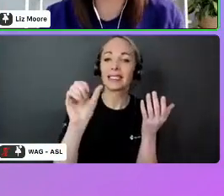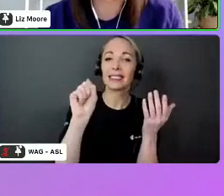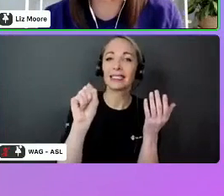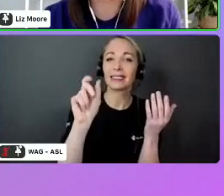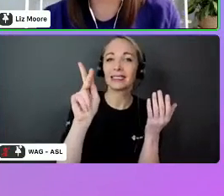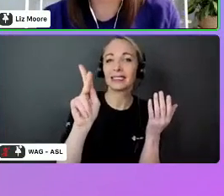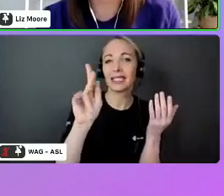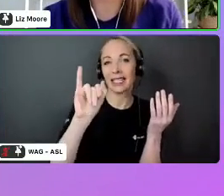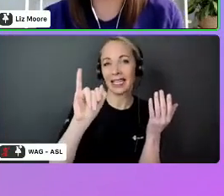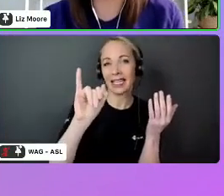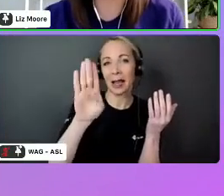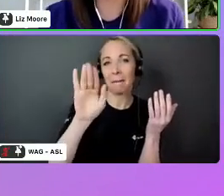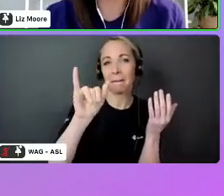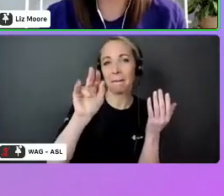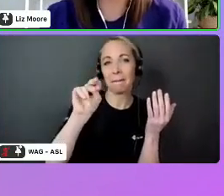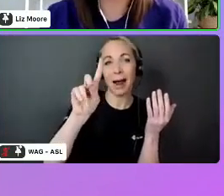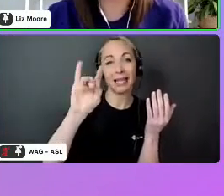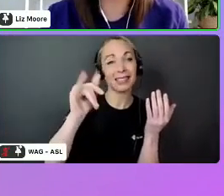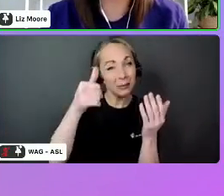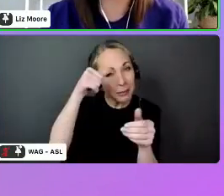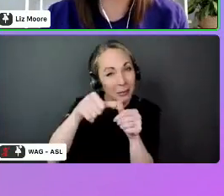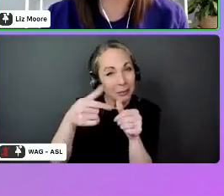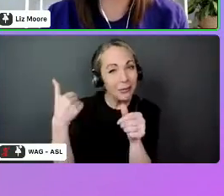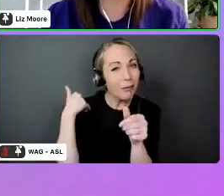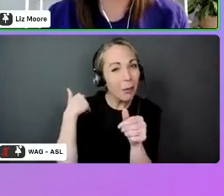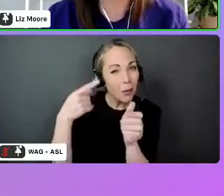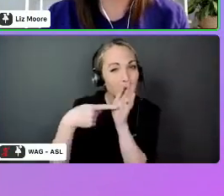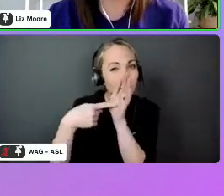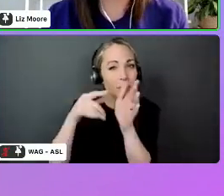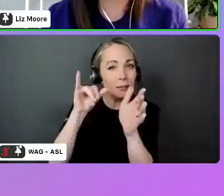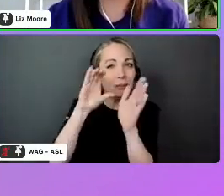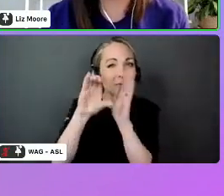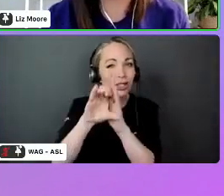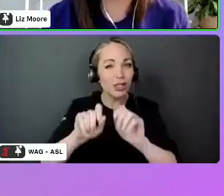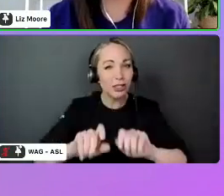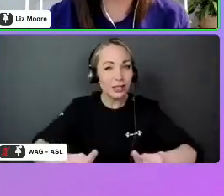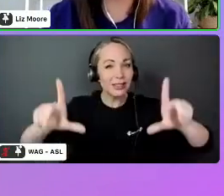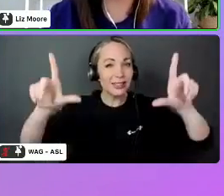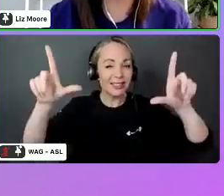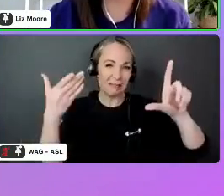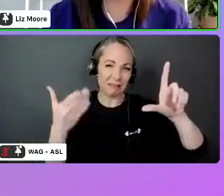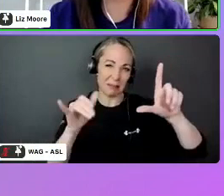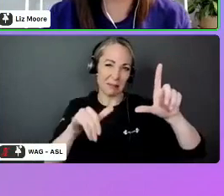be bad. Could this model at some point predict that?